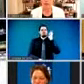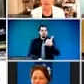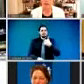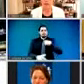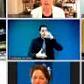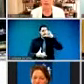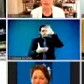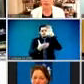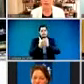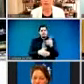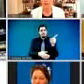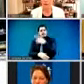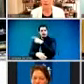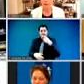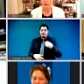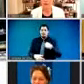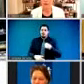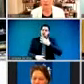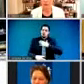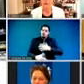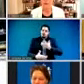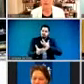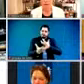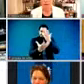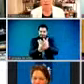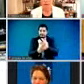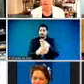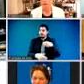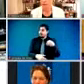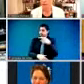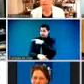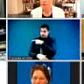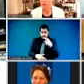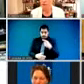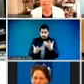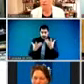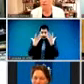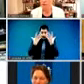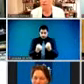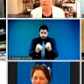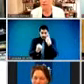a conflict setting, and start asking